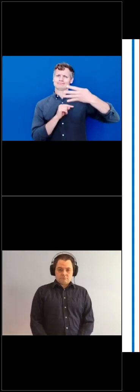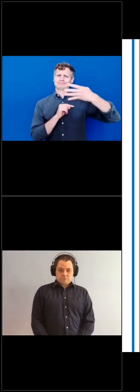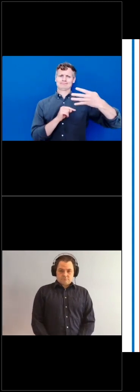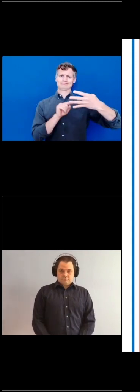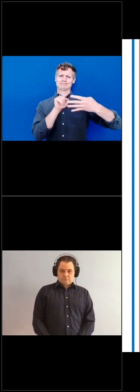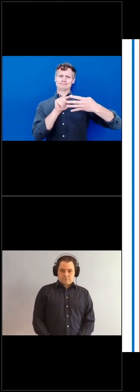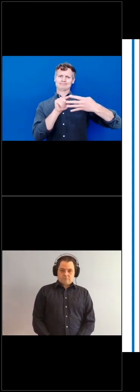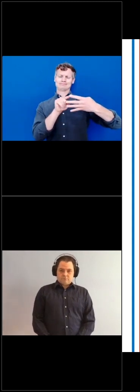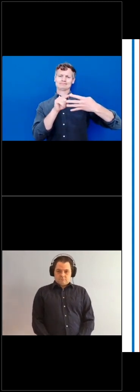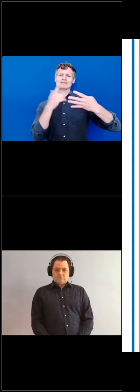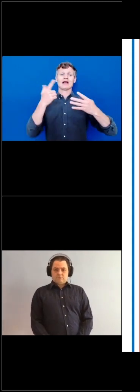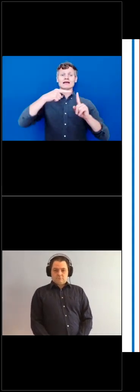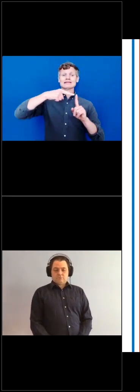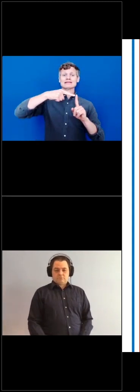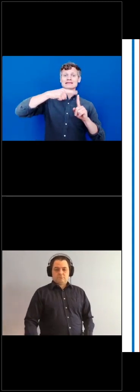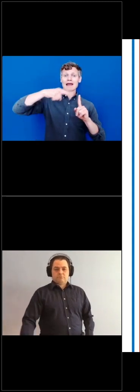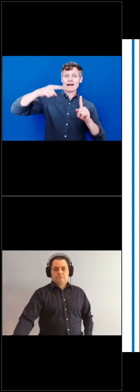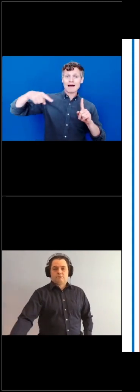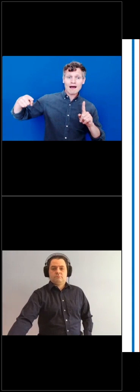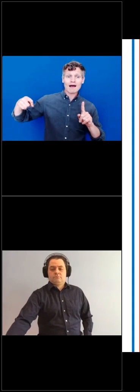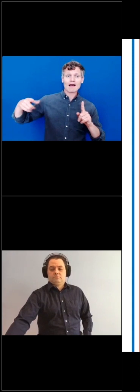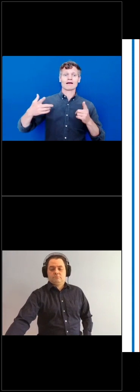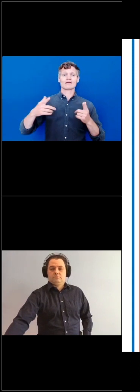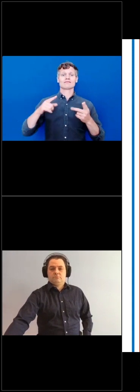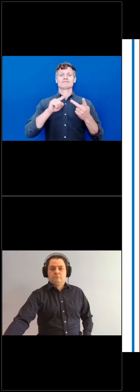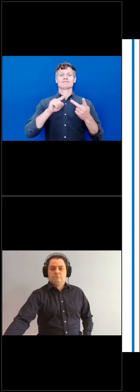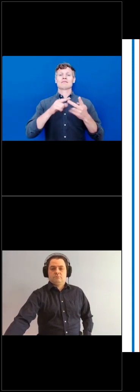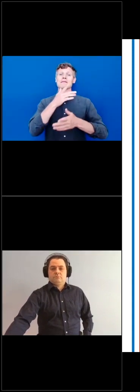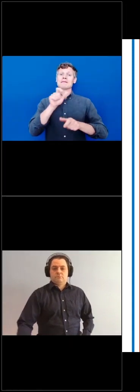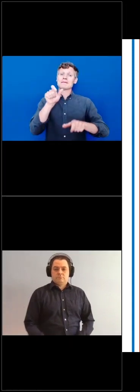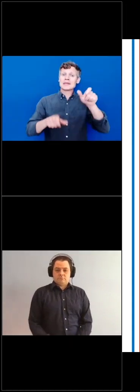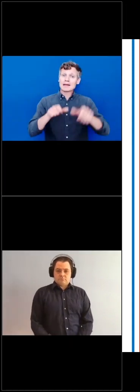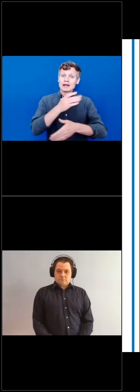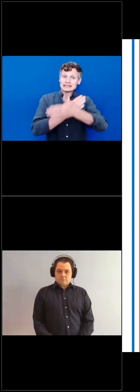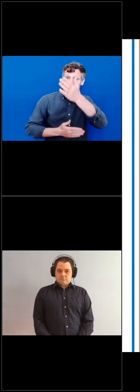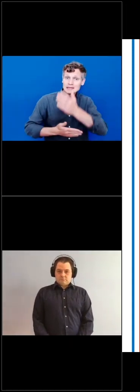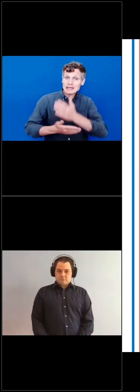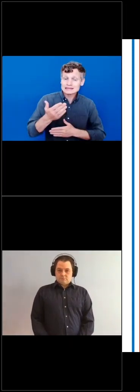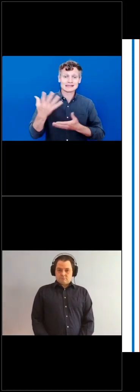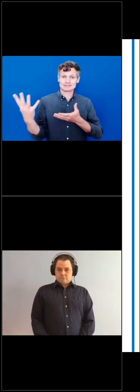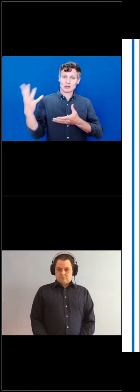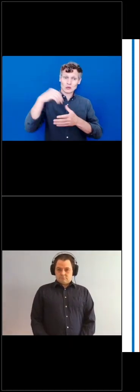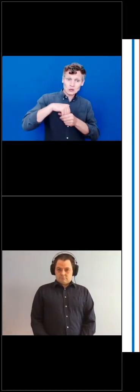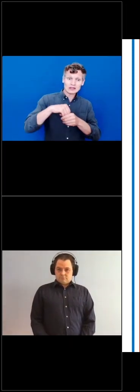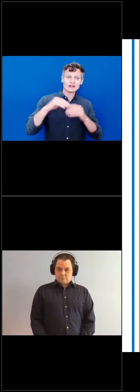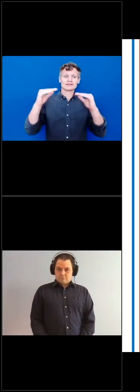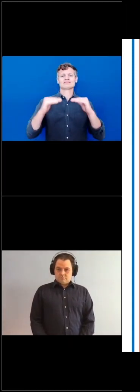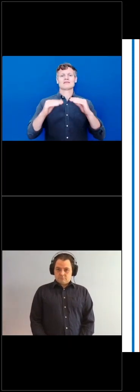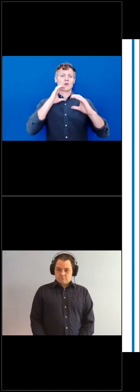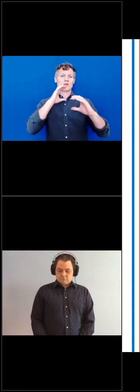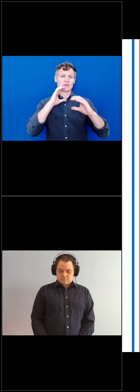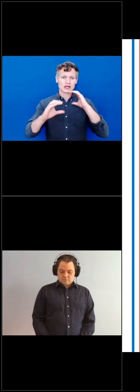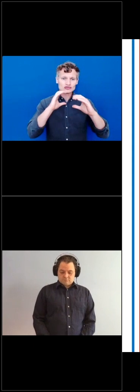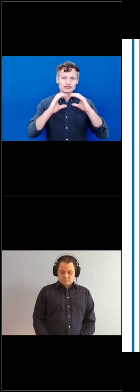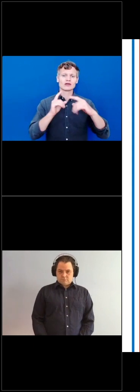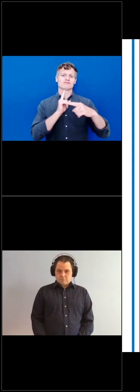key recommendations and takeaways, and then give the floor again to different speakers to introduce practical examples. So